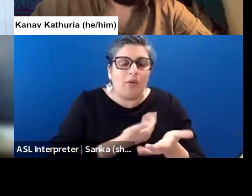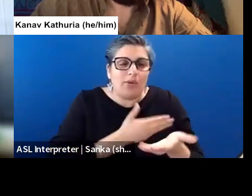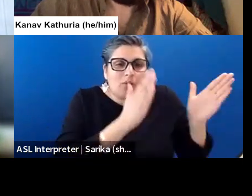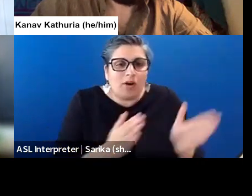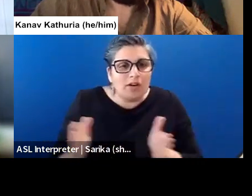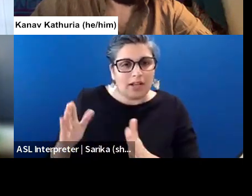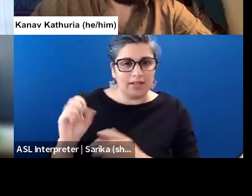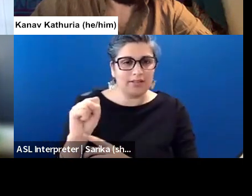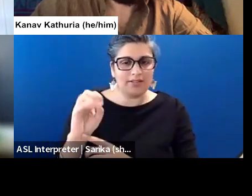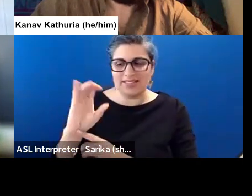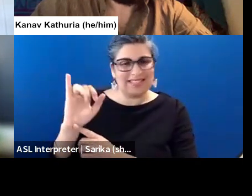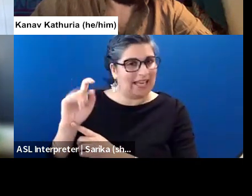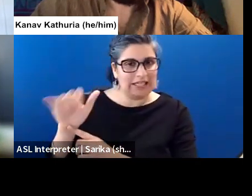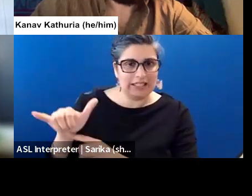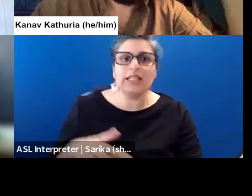And